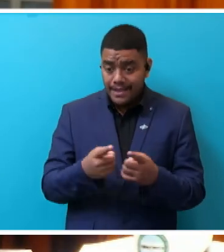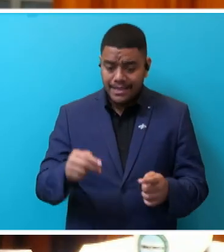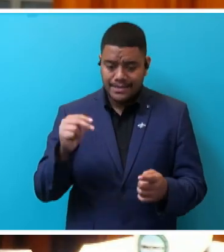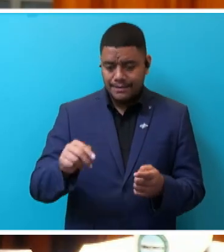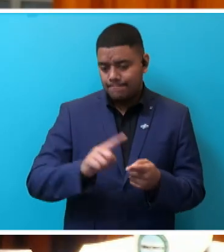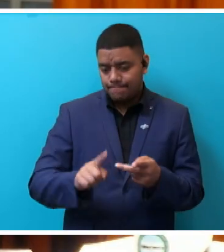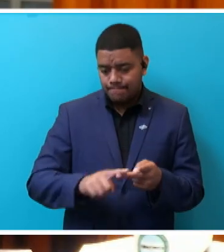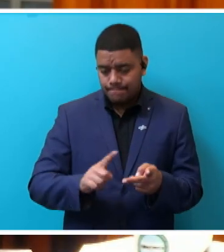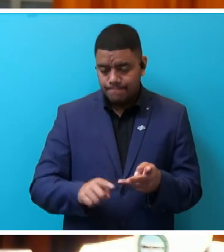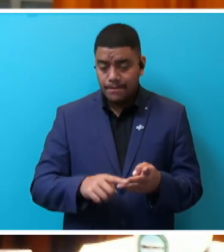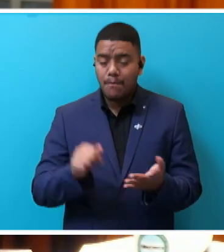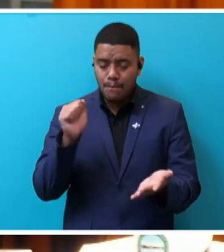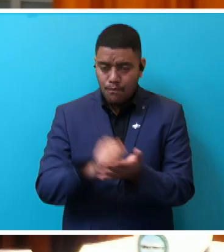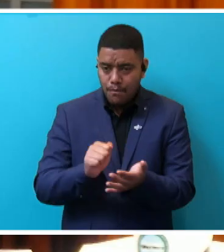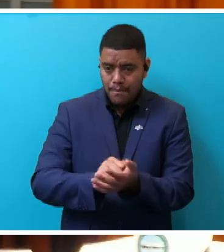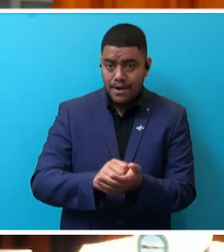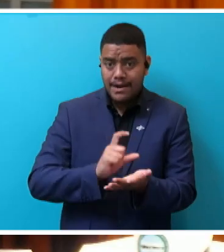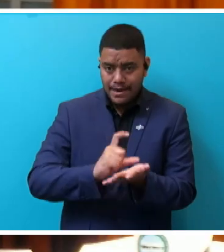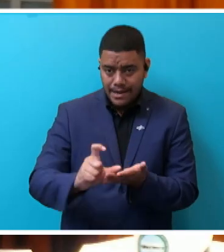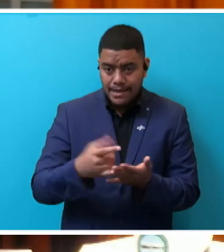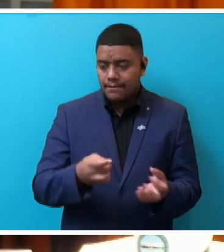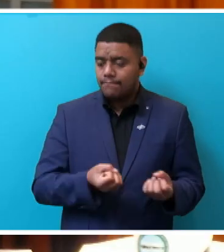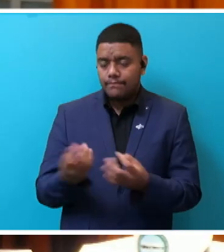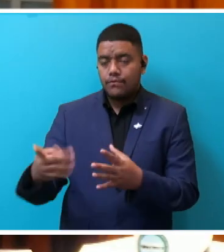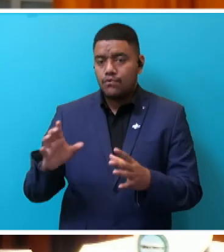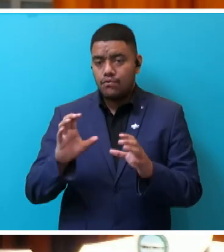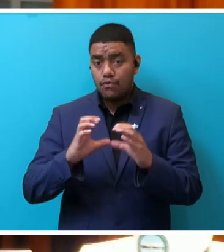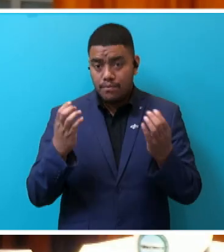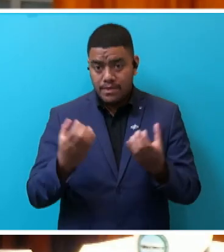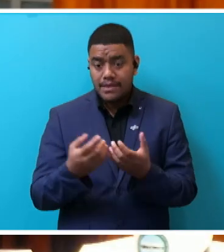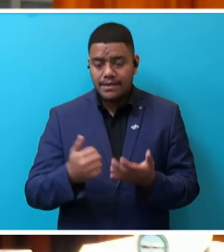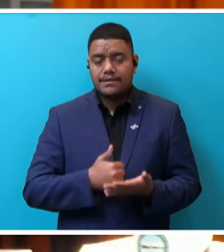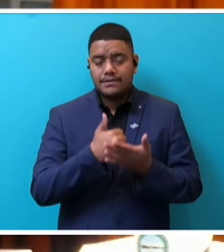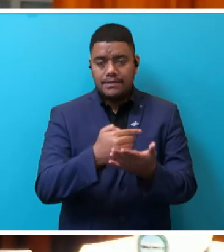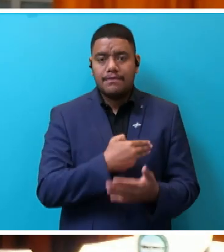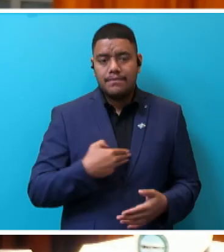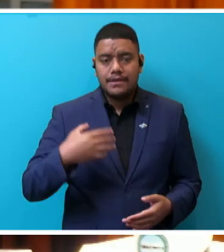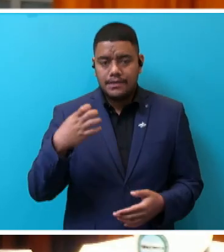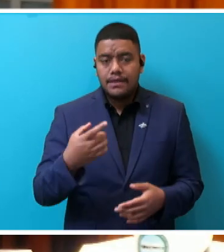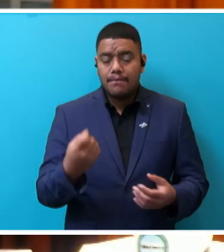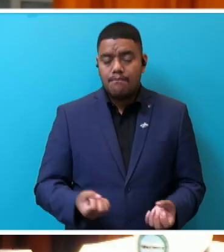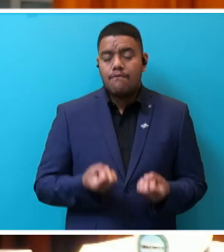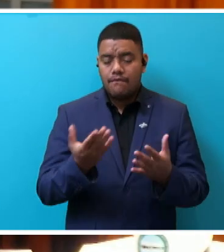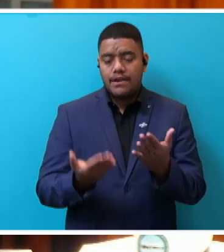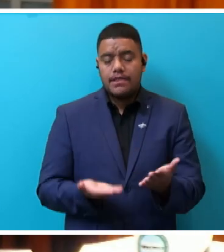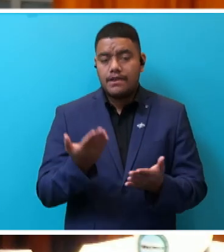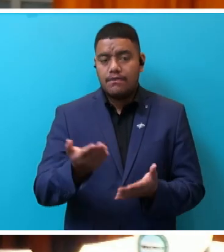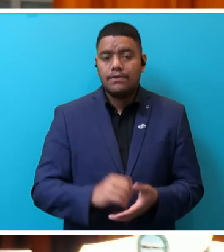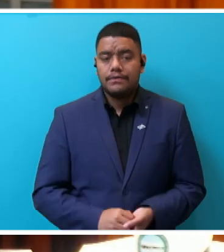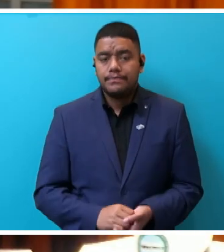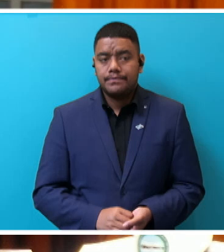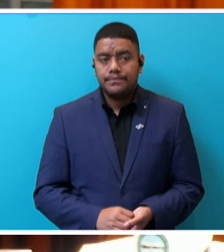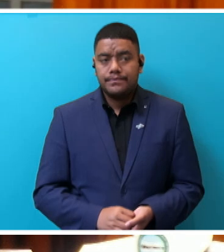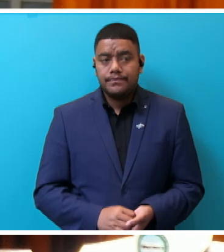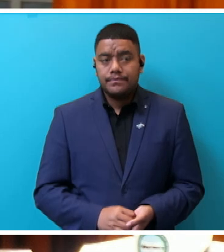to had been attended to by the committee that assisted the Minister in providing the award. And further